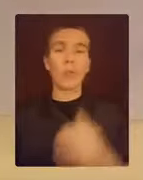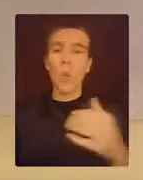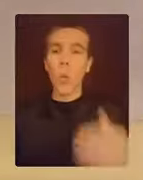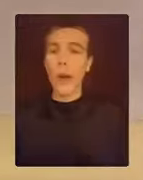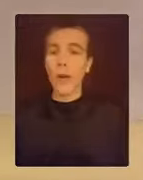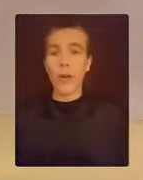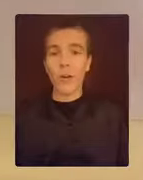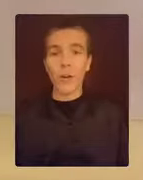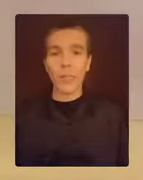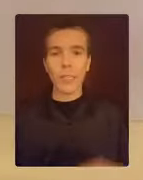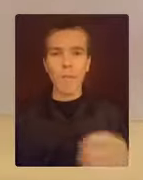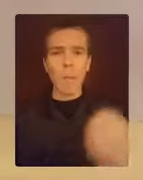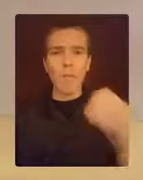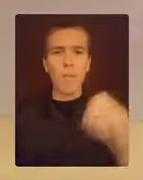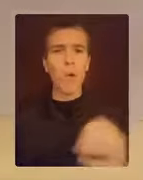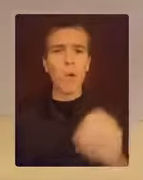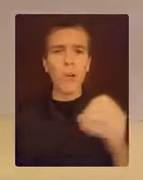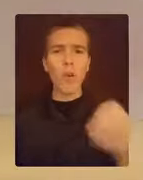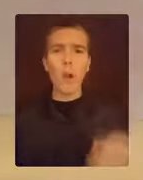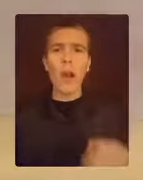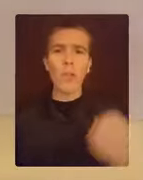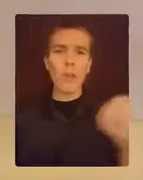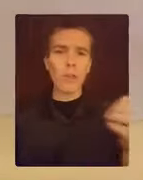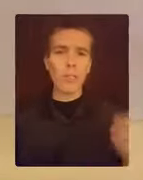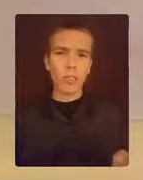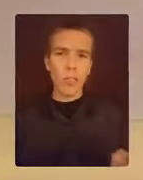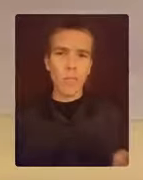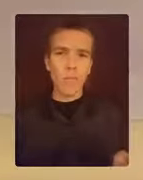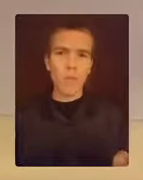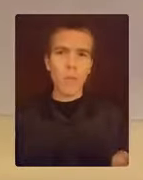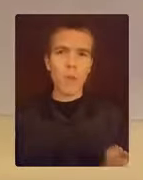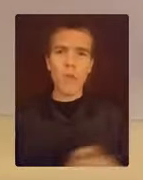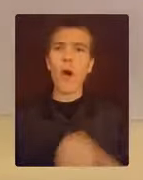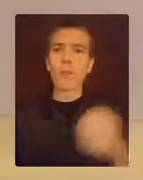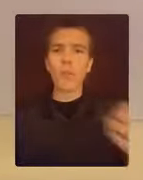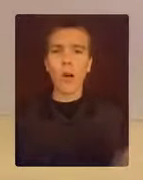once you're aware, see, before you're aware that you're asleep,